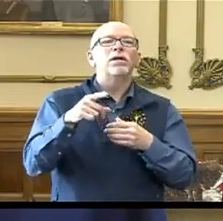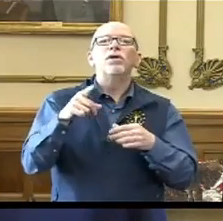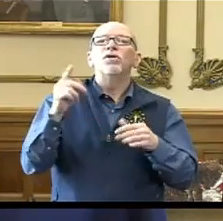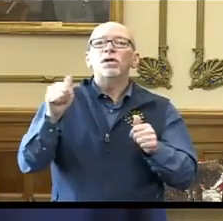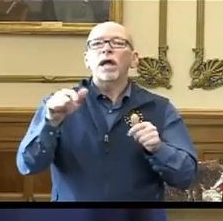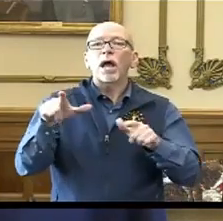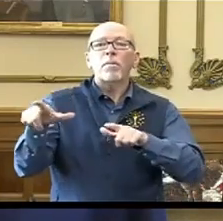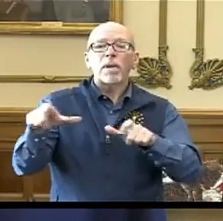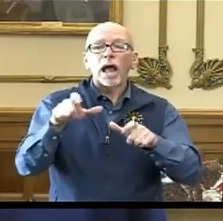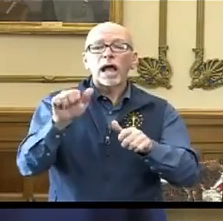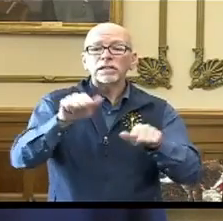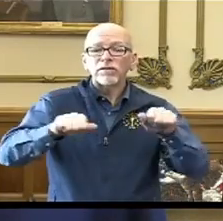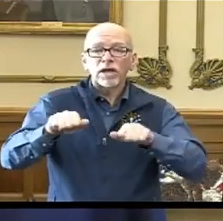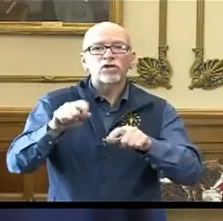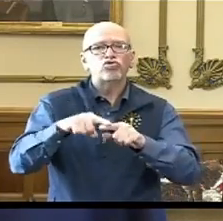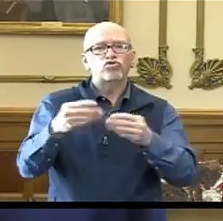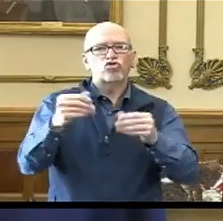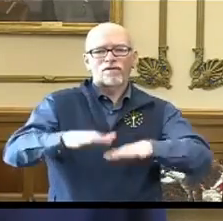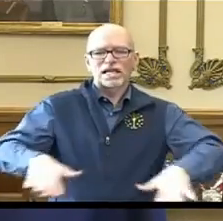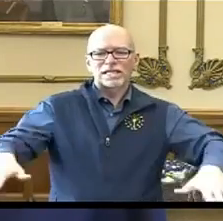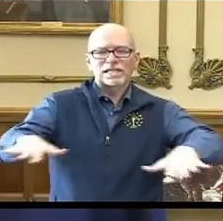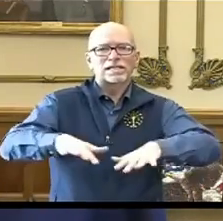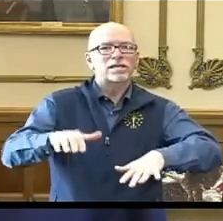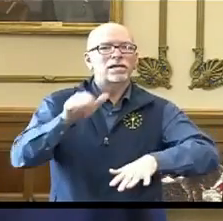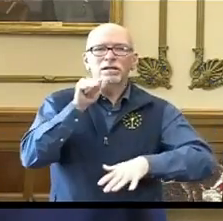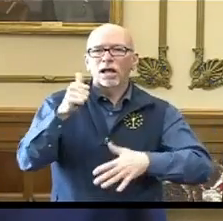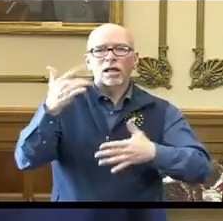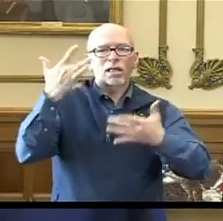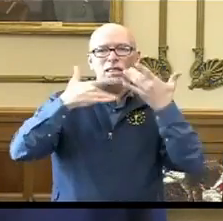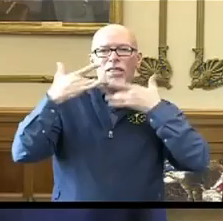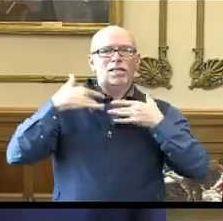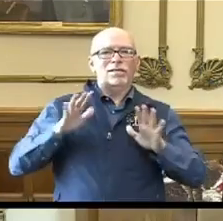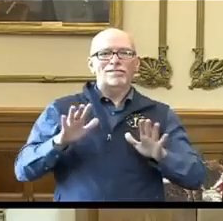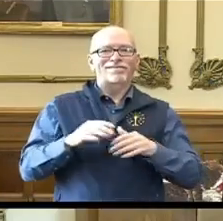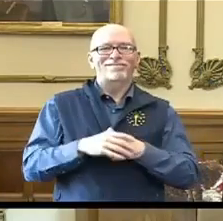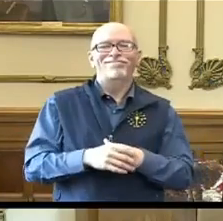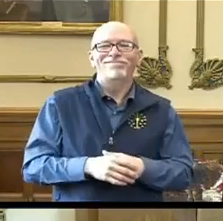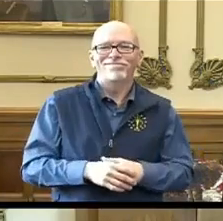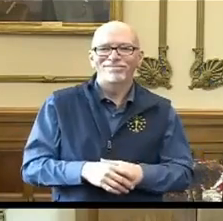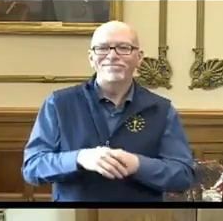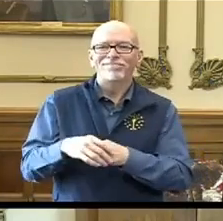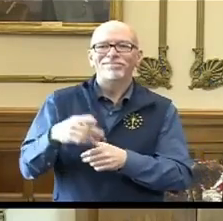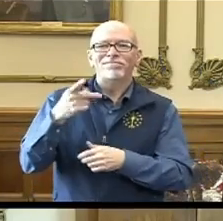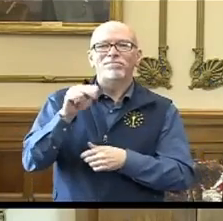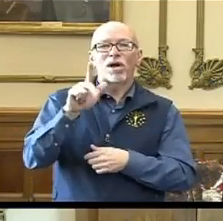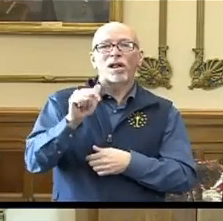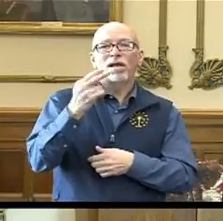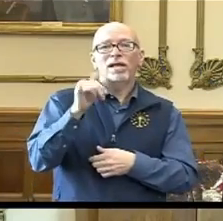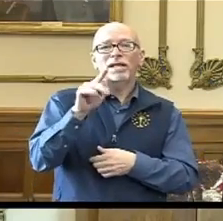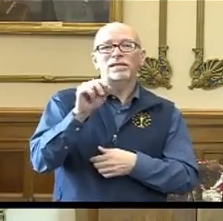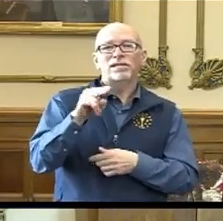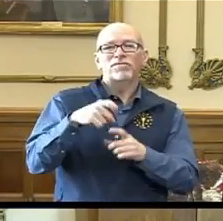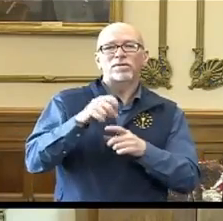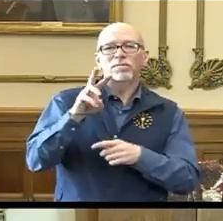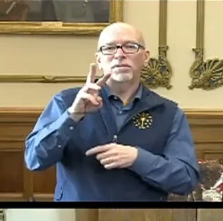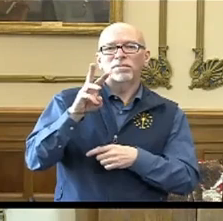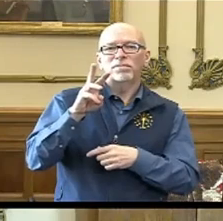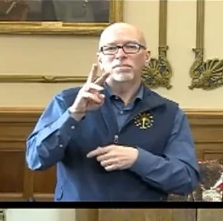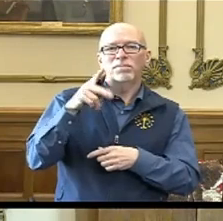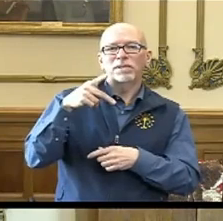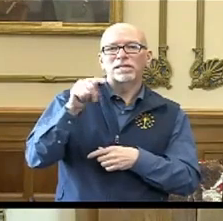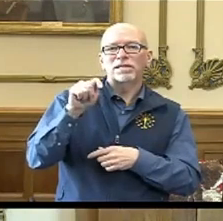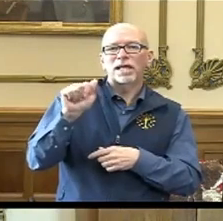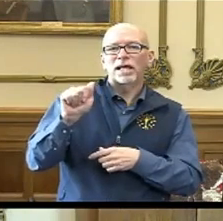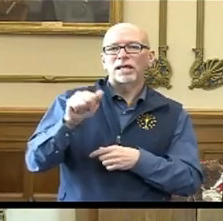to surfaces. They work, not yourself. Paula Hinton, WPTA.